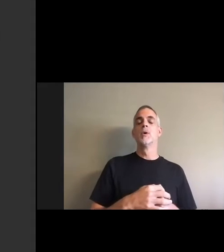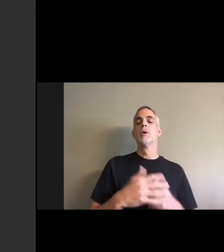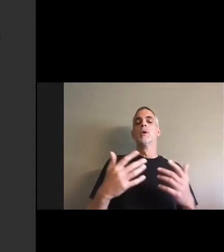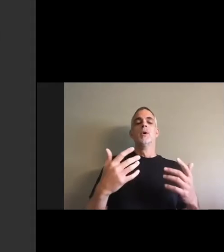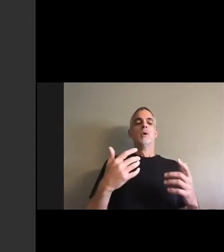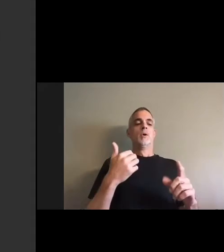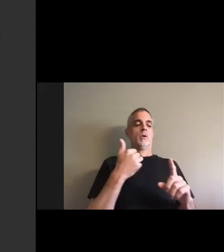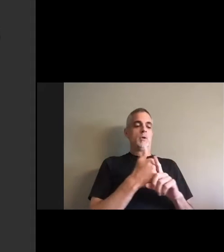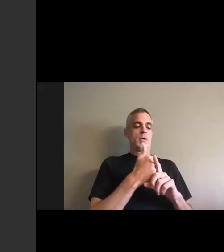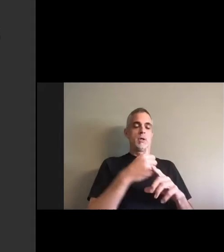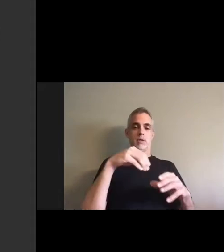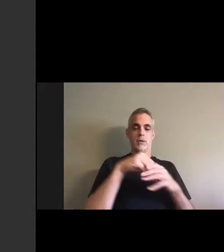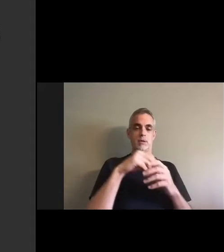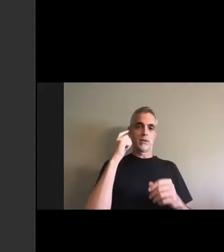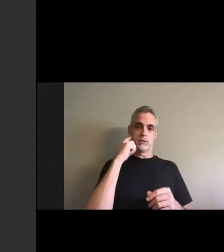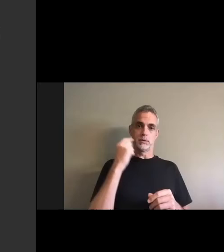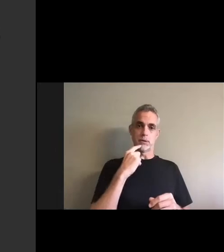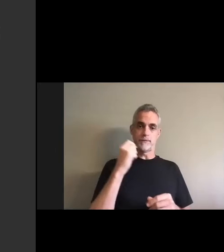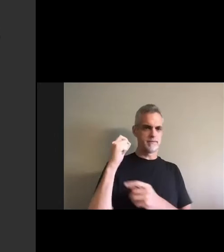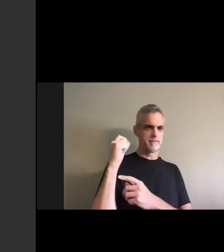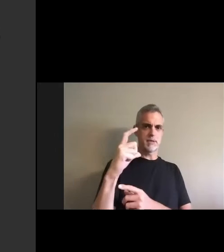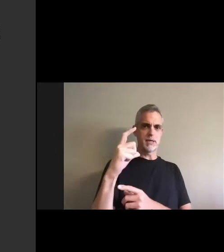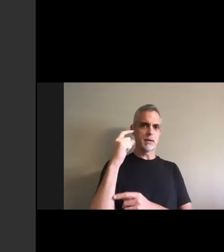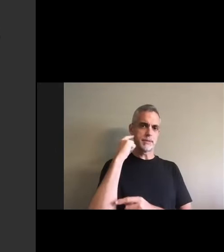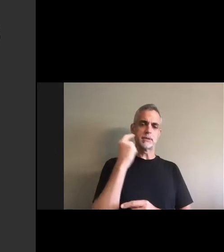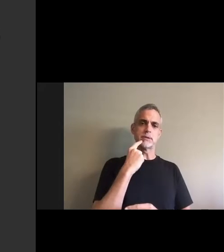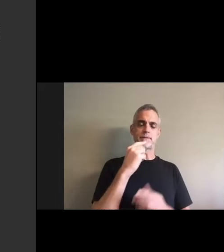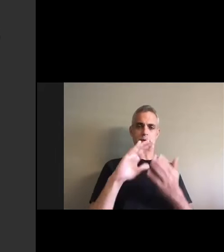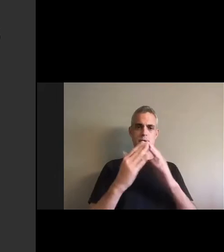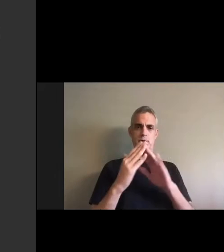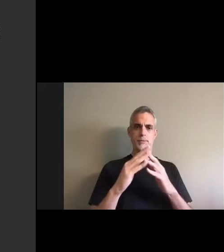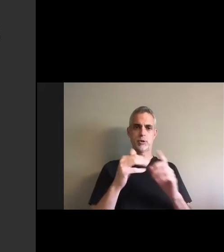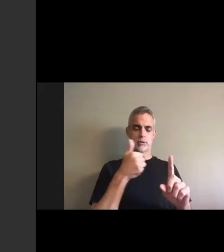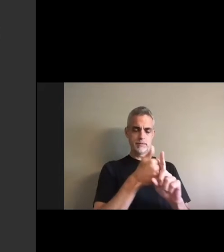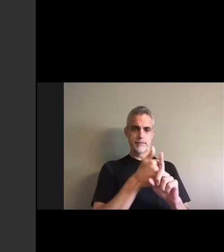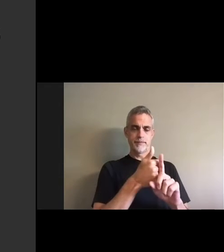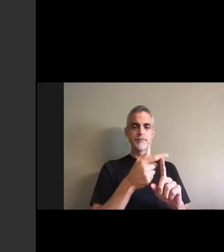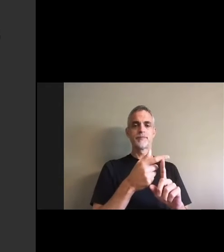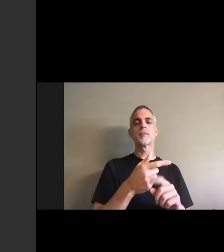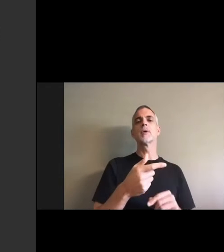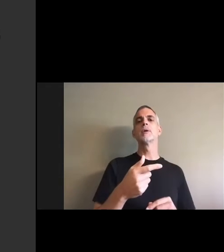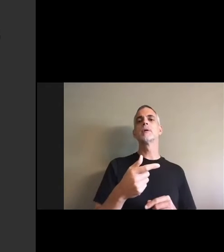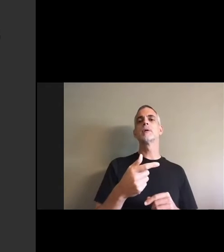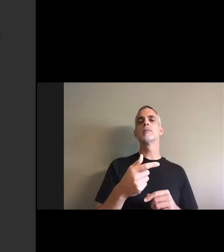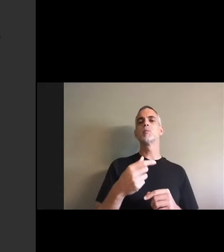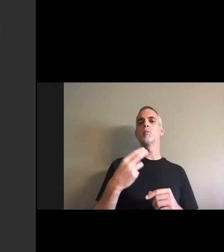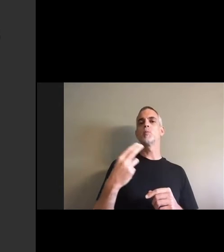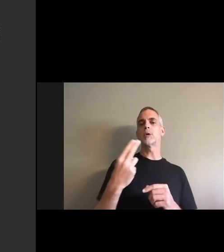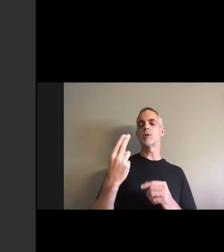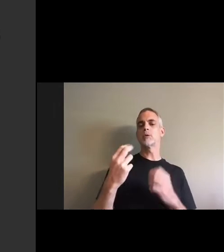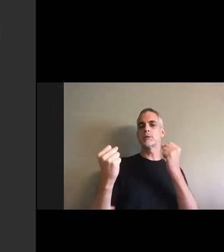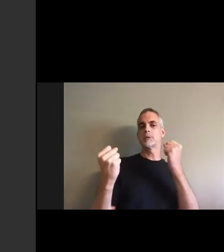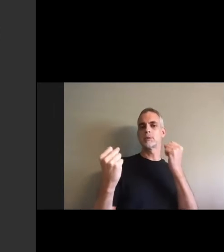d. Let's talk about that for just a moment. So big D means it's within the